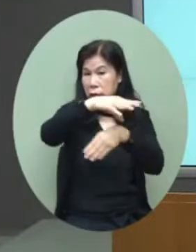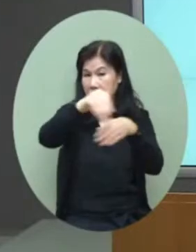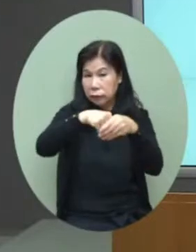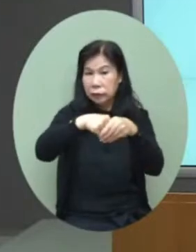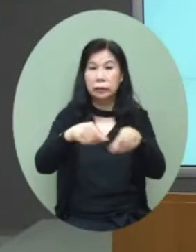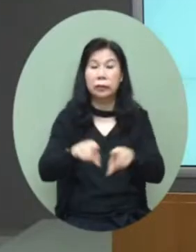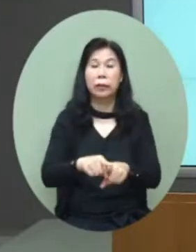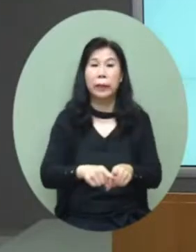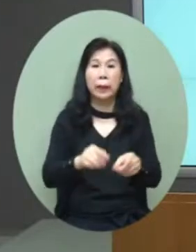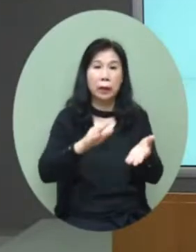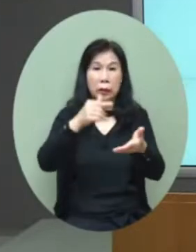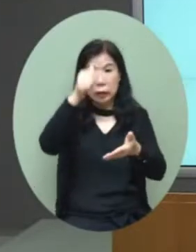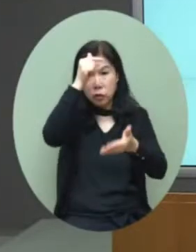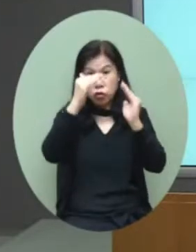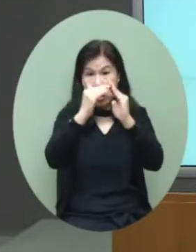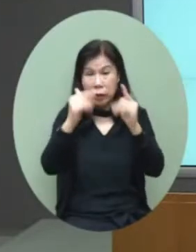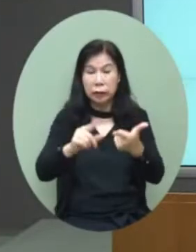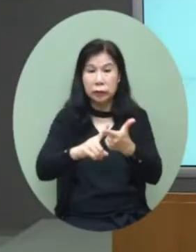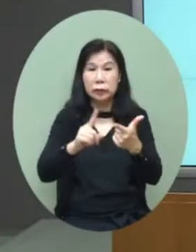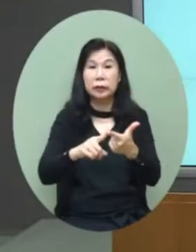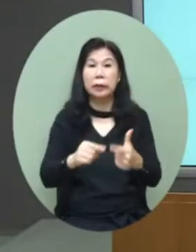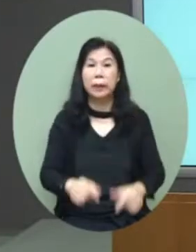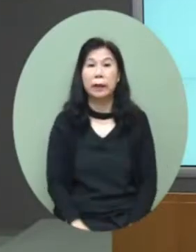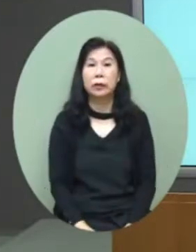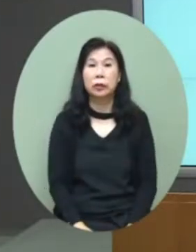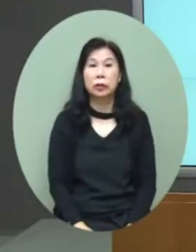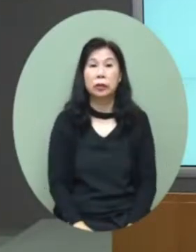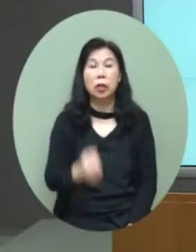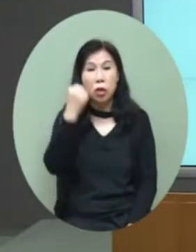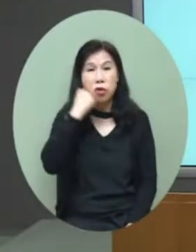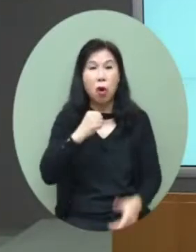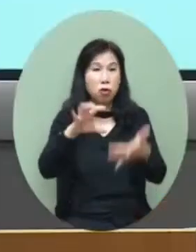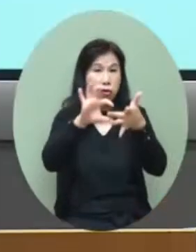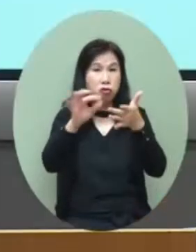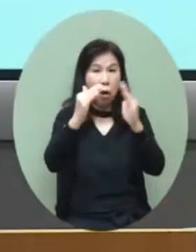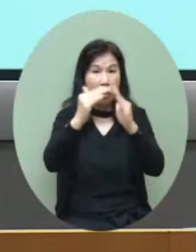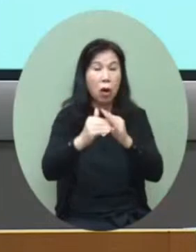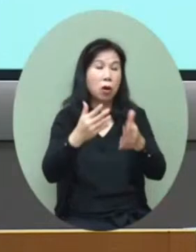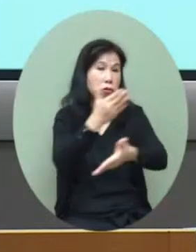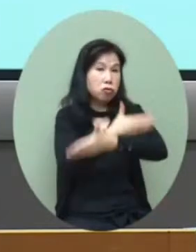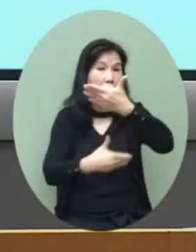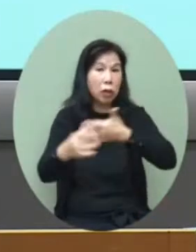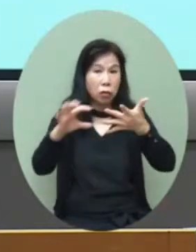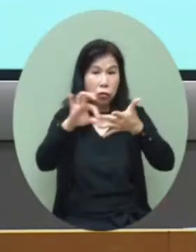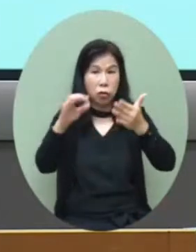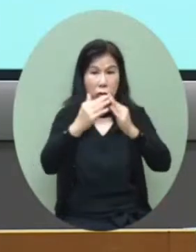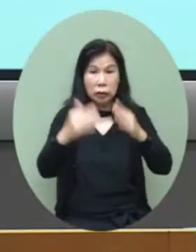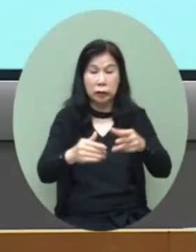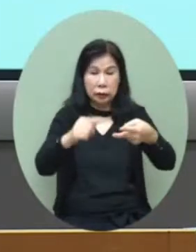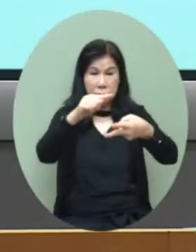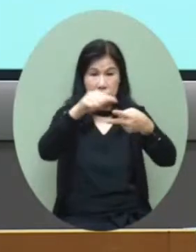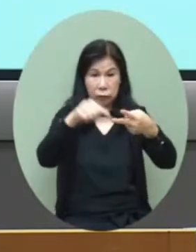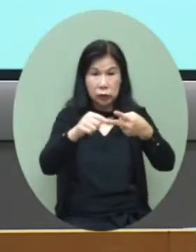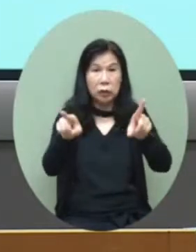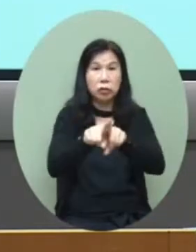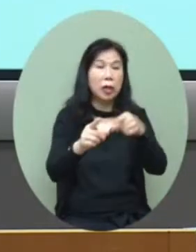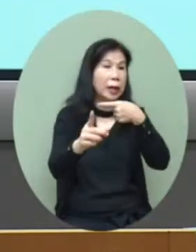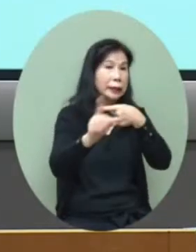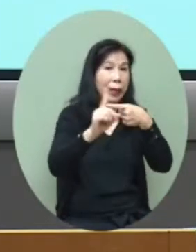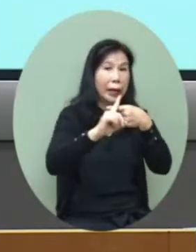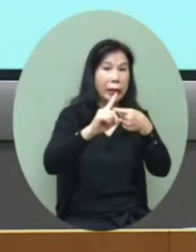enter premises with vulnerable groups. That includes hospitals and care